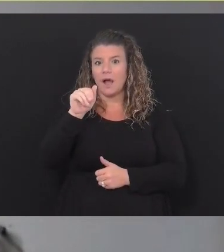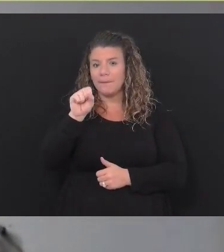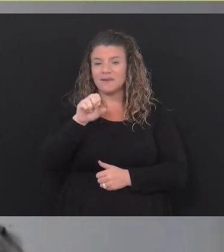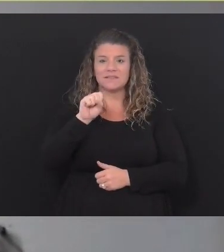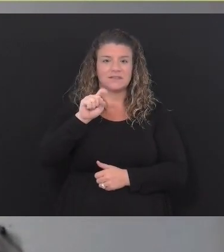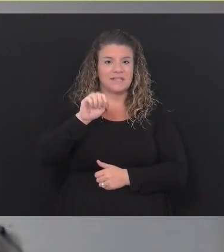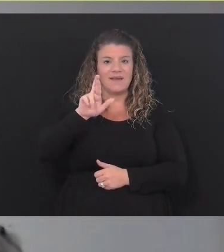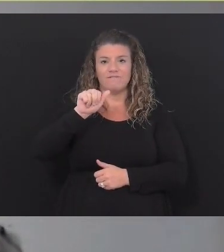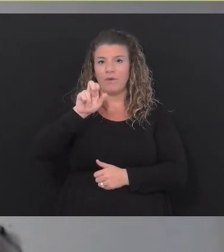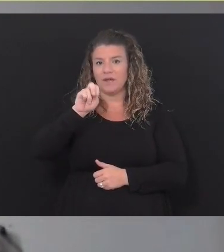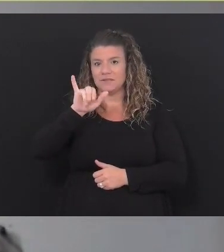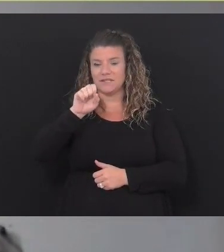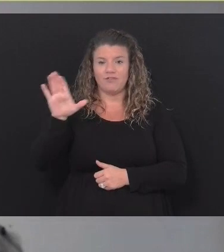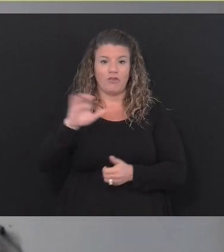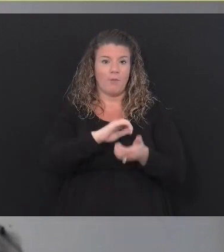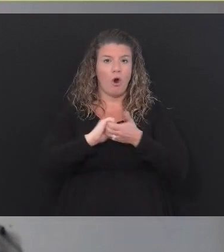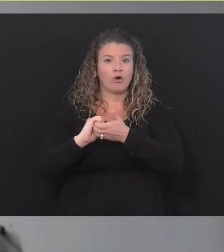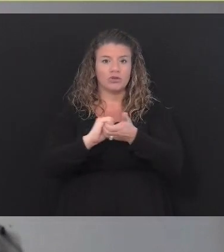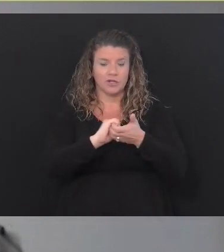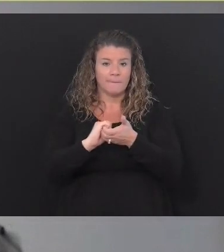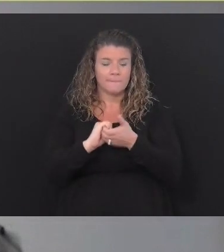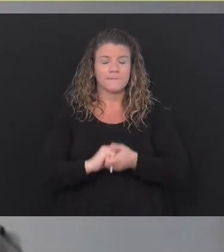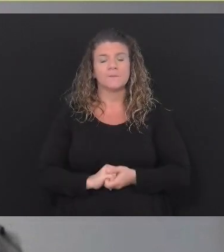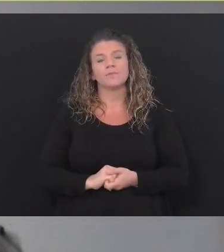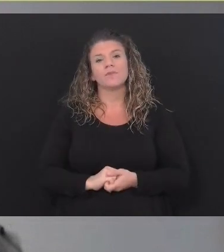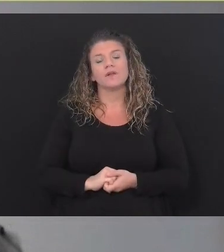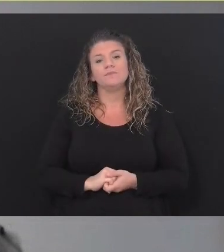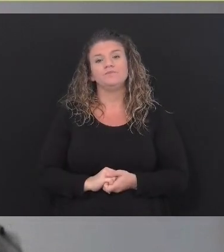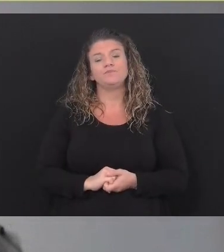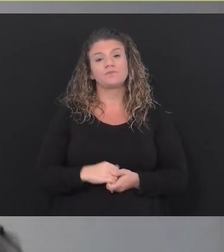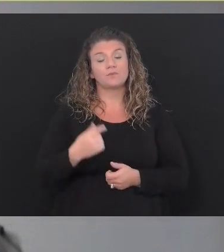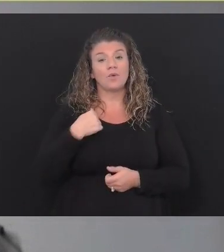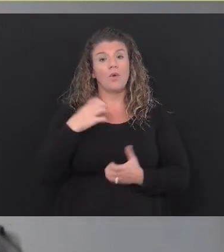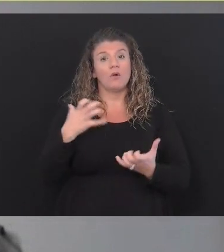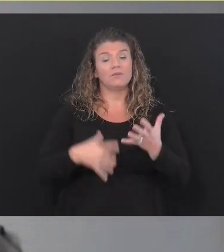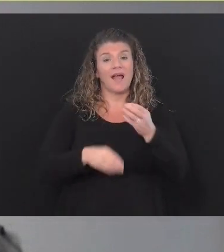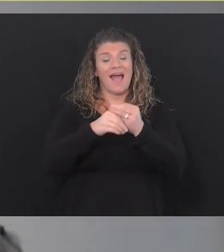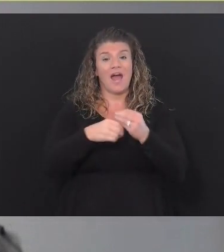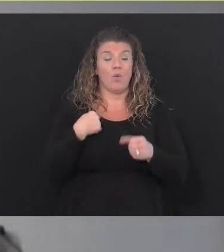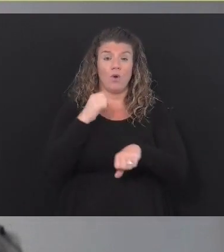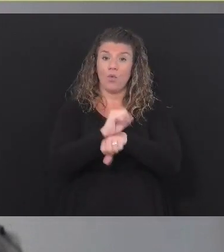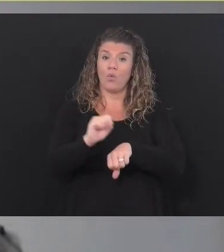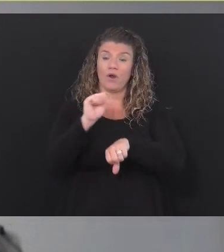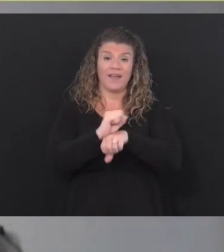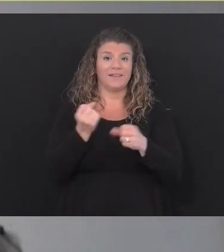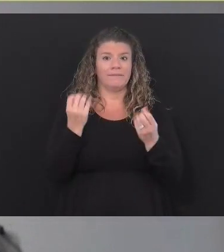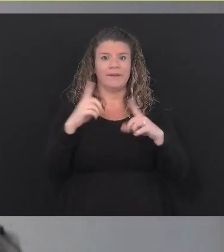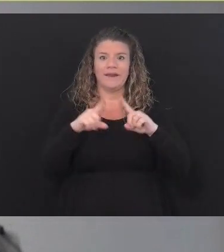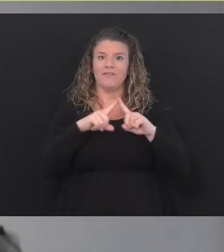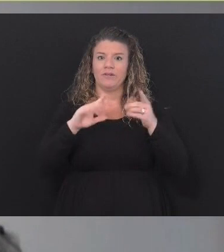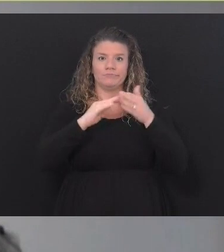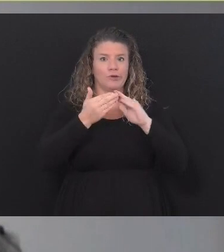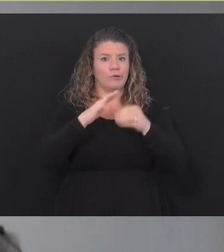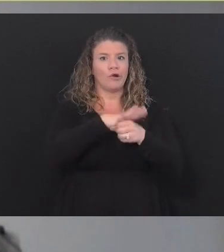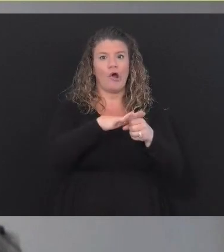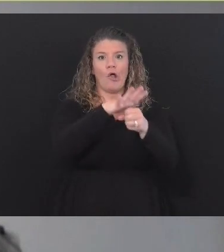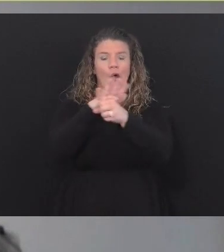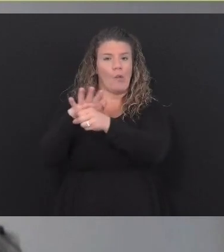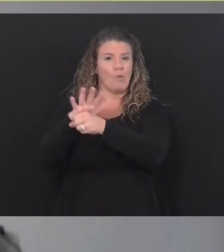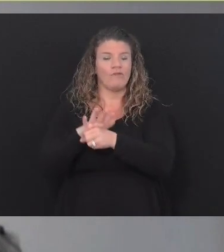Francis. Other than that, I just want to mention that we're working hard in many communities in the state. There are a lot